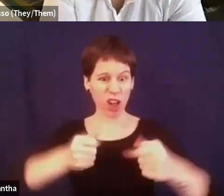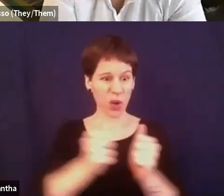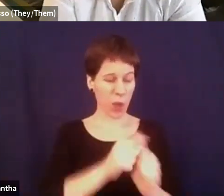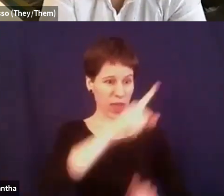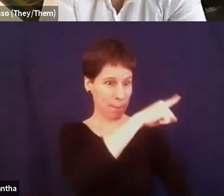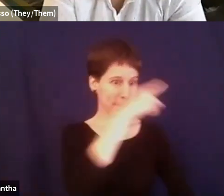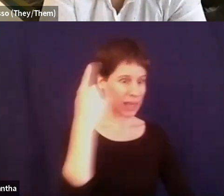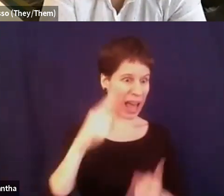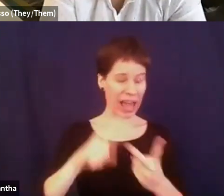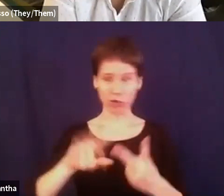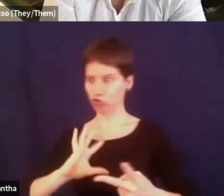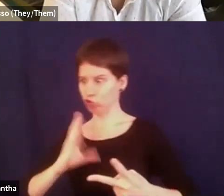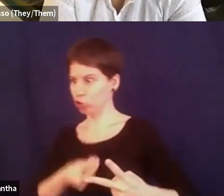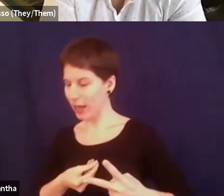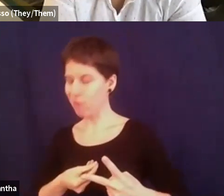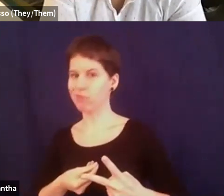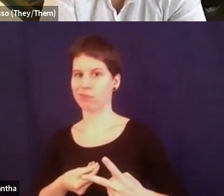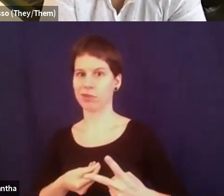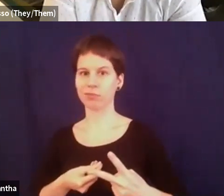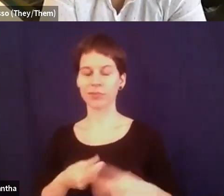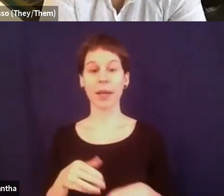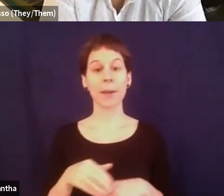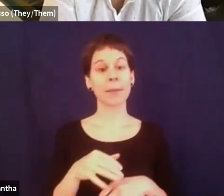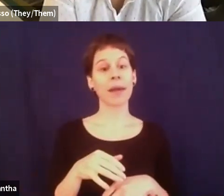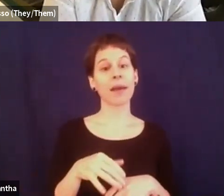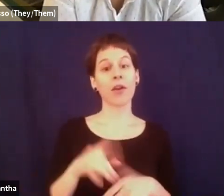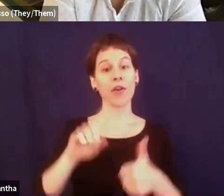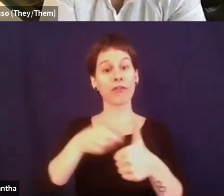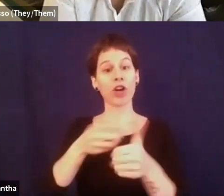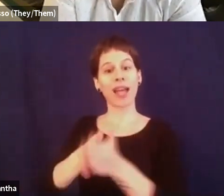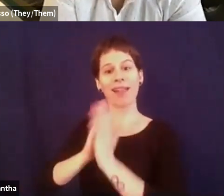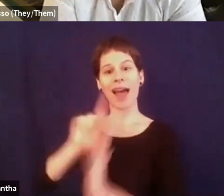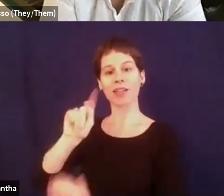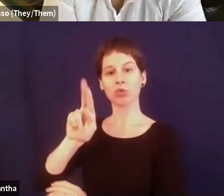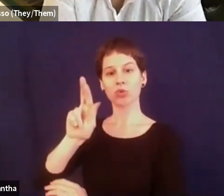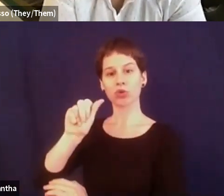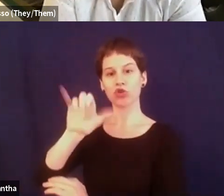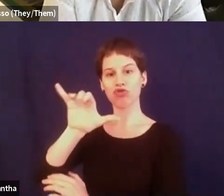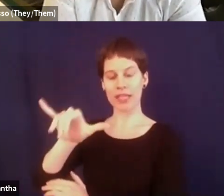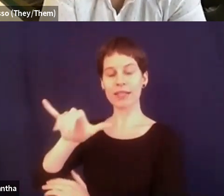intersectionality, I'm going to ask first to Tracy, but then anyone else can chime in.